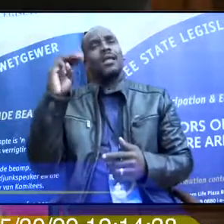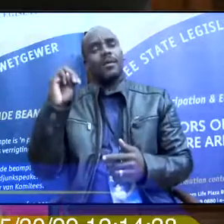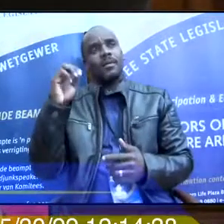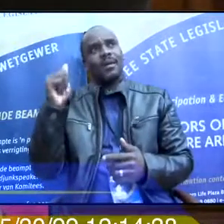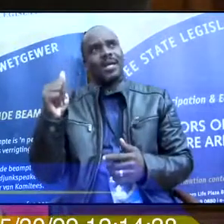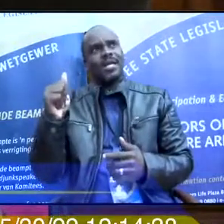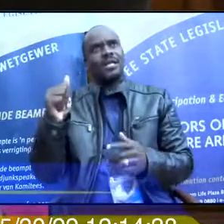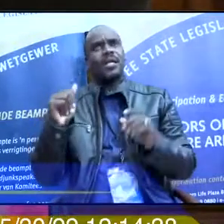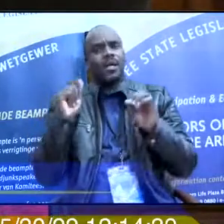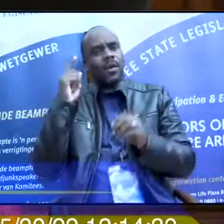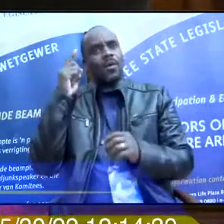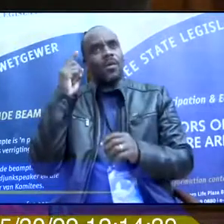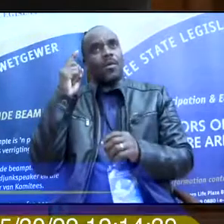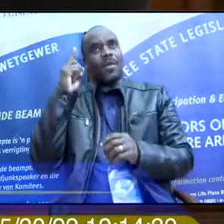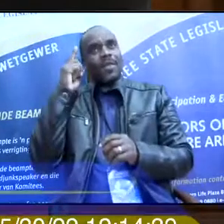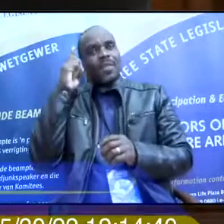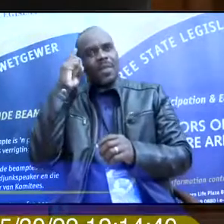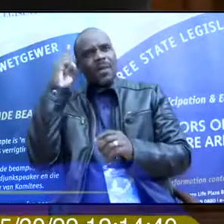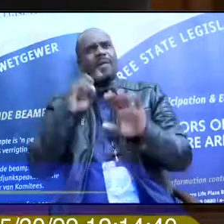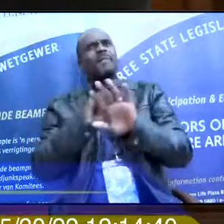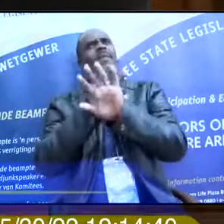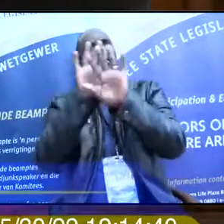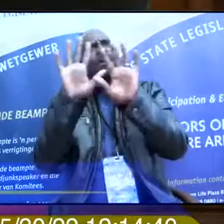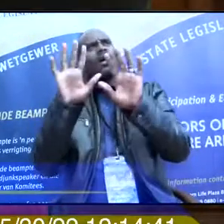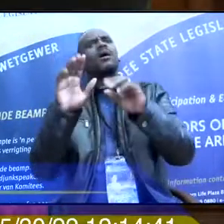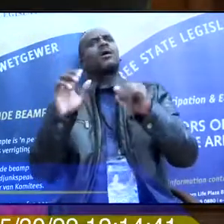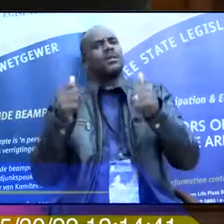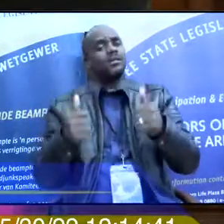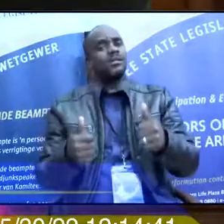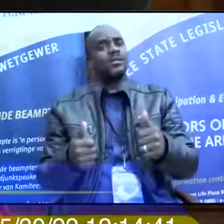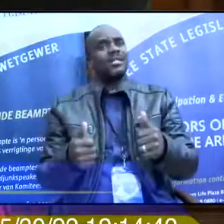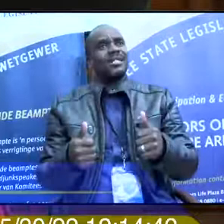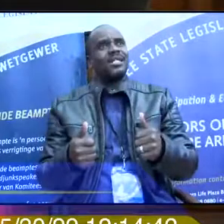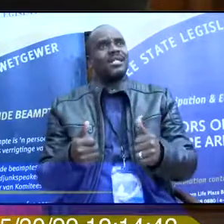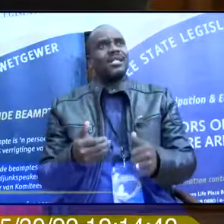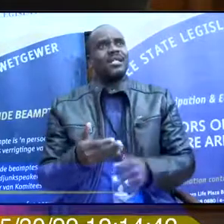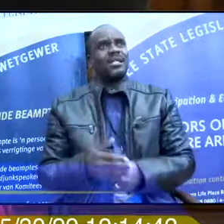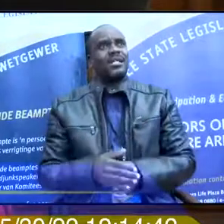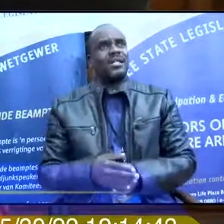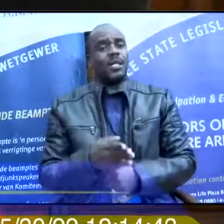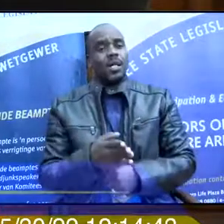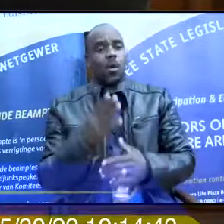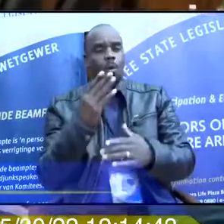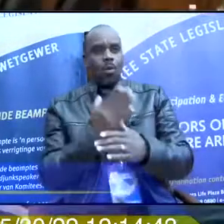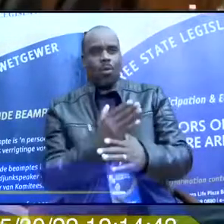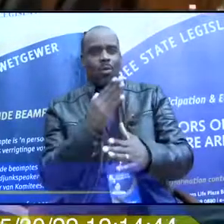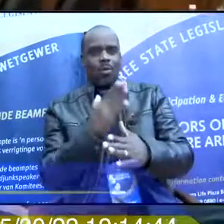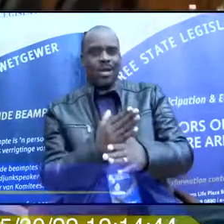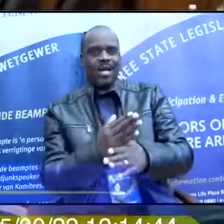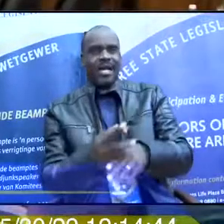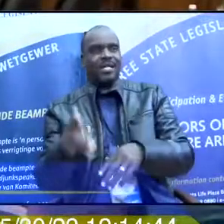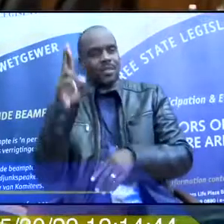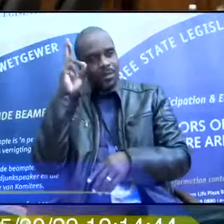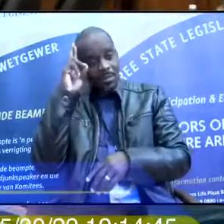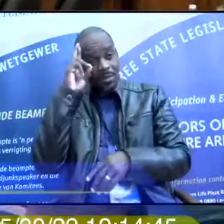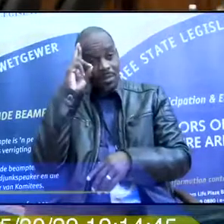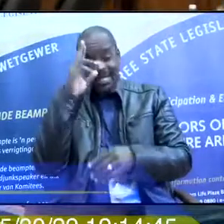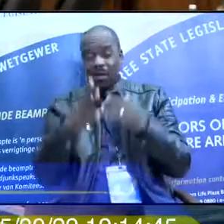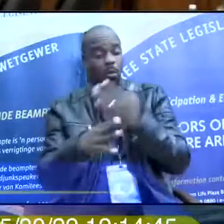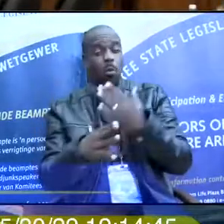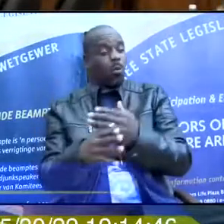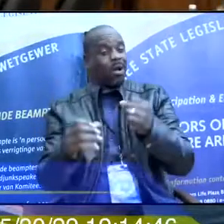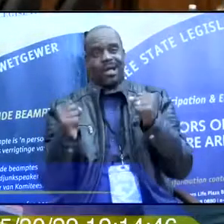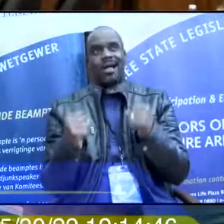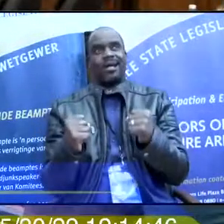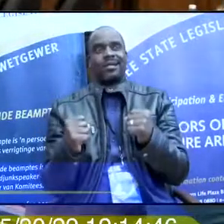brilliant idea and a good tool that protects workers and the members of the working class but the